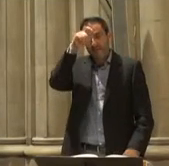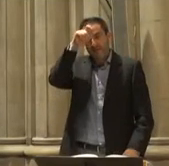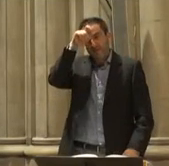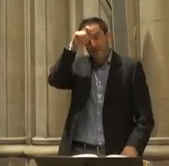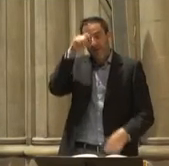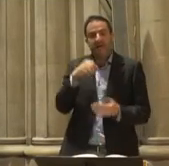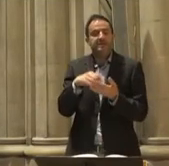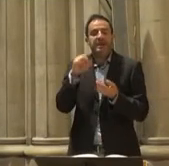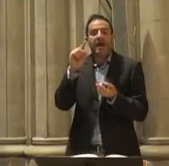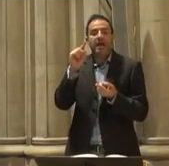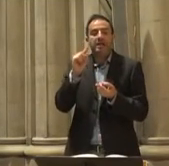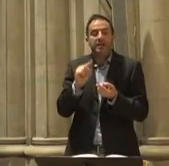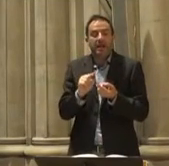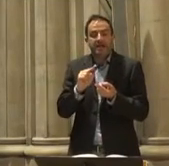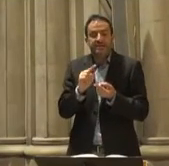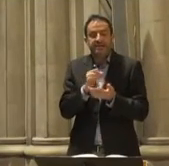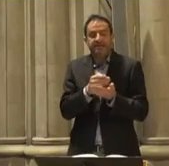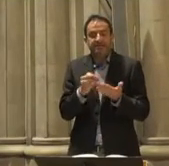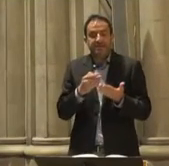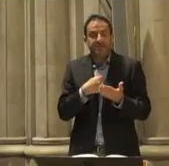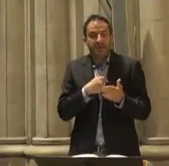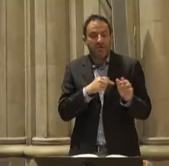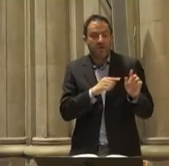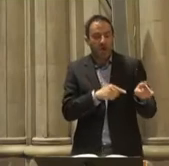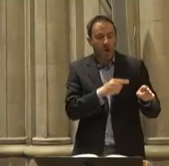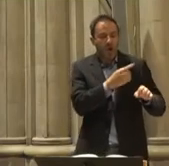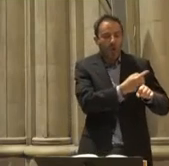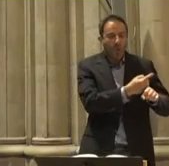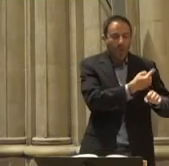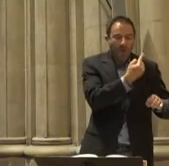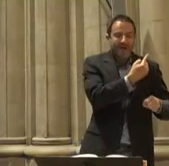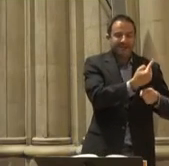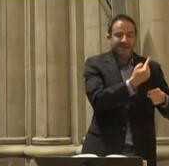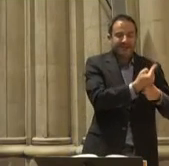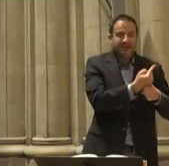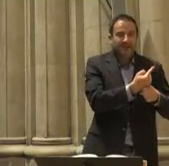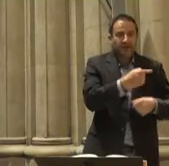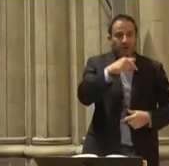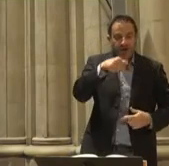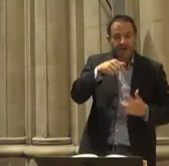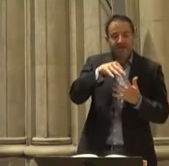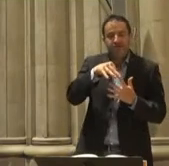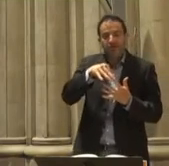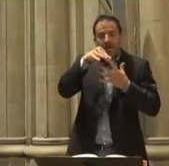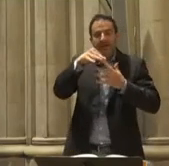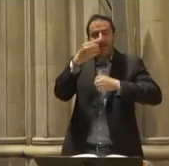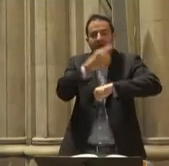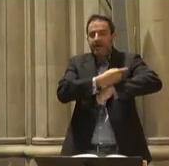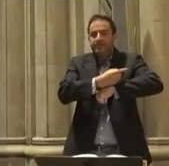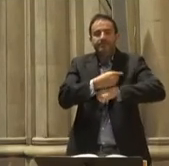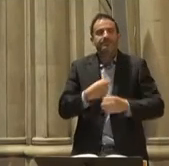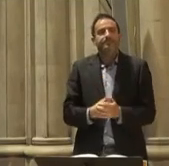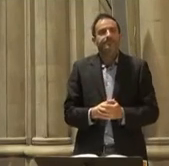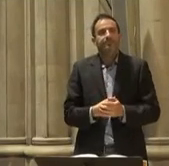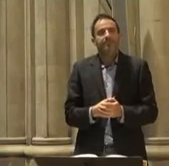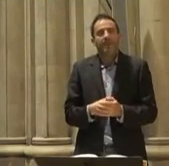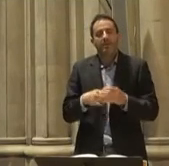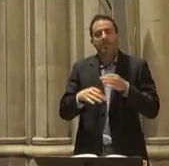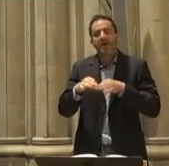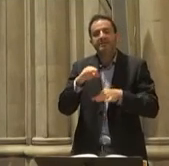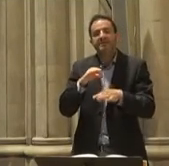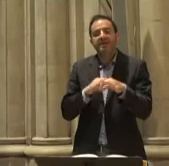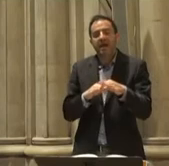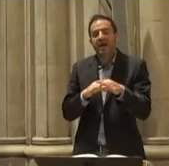less something we turn to only once a year on this very unique day, and